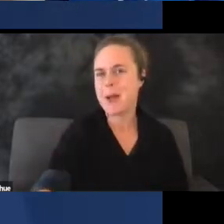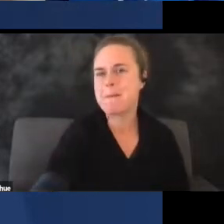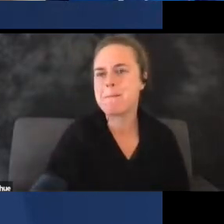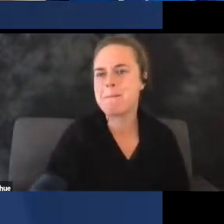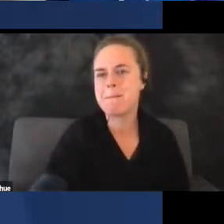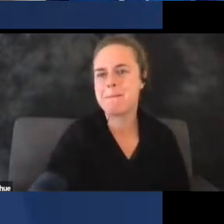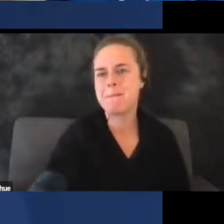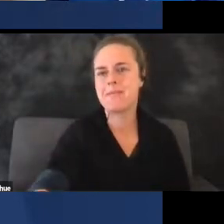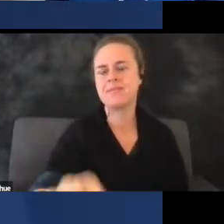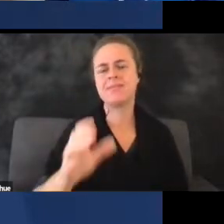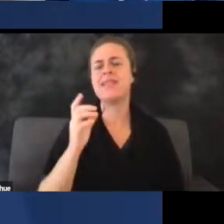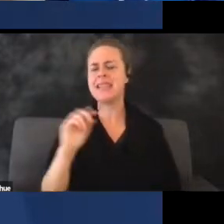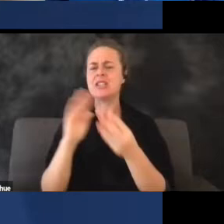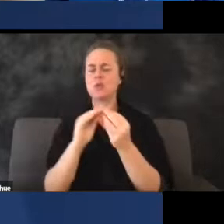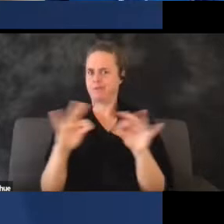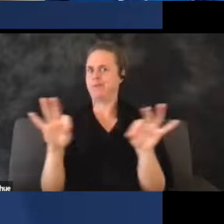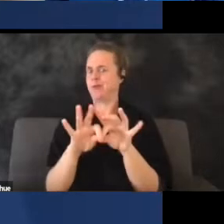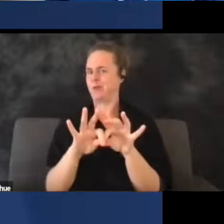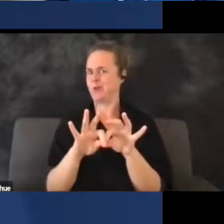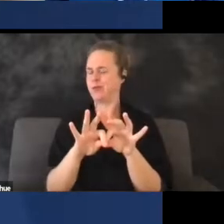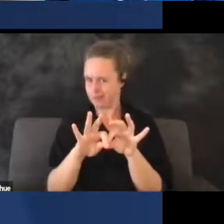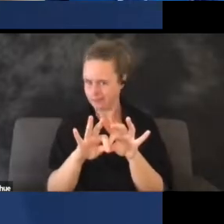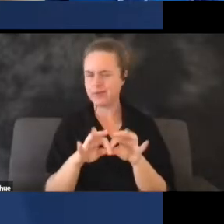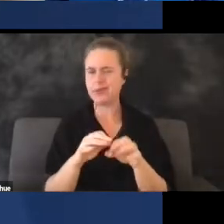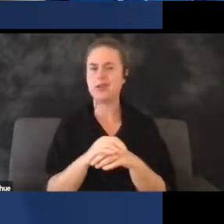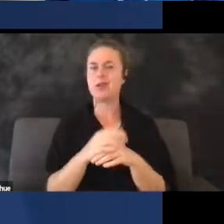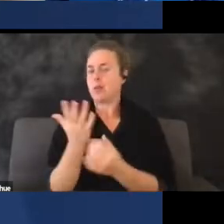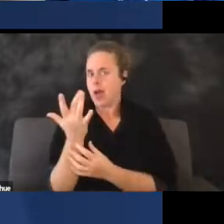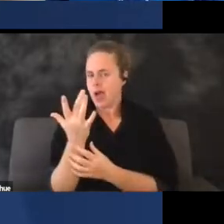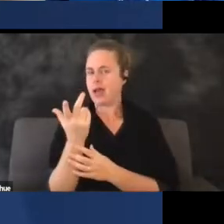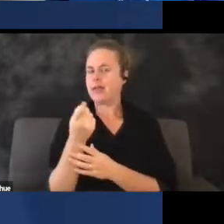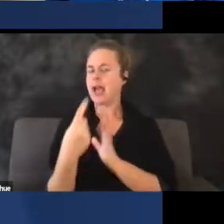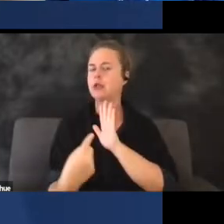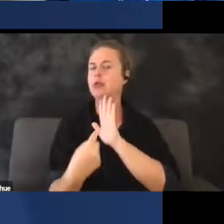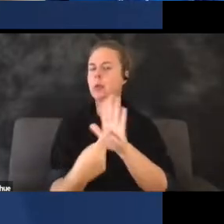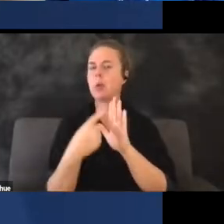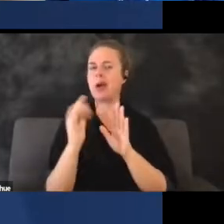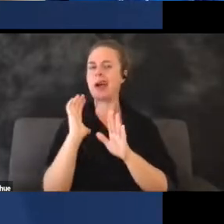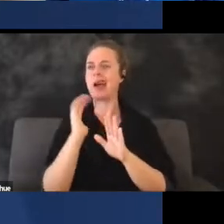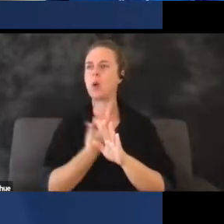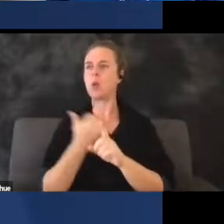think these are important stories because they really show how the environment really impacts